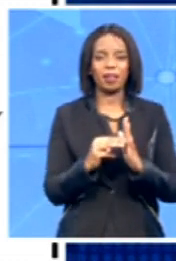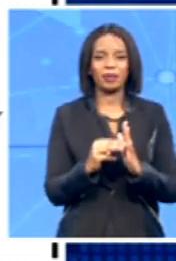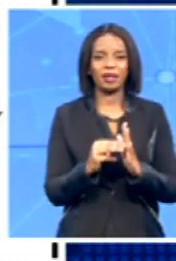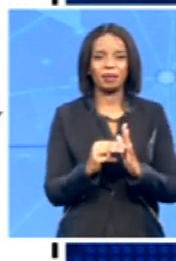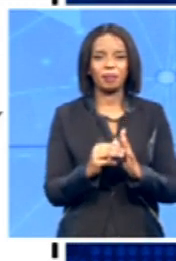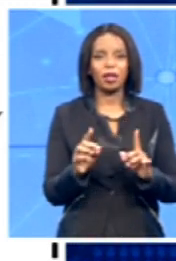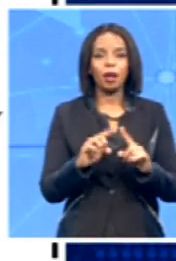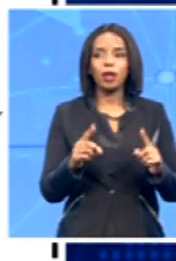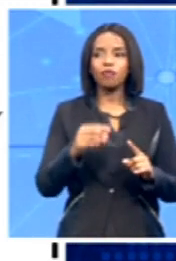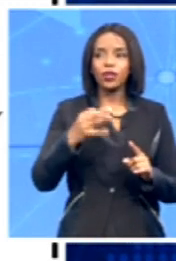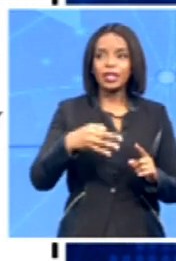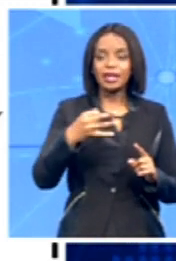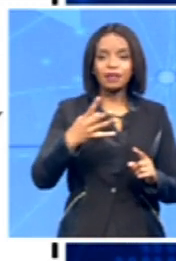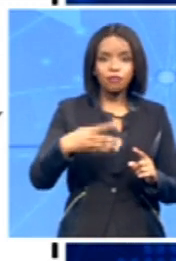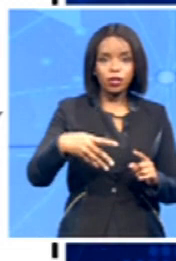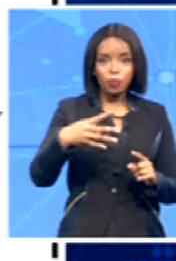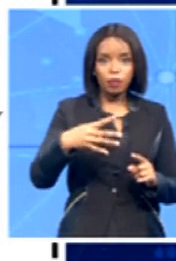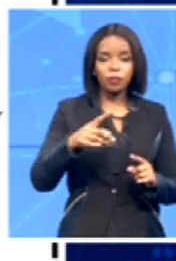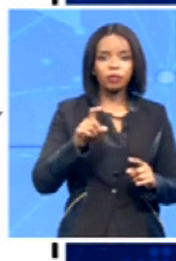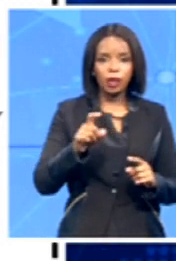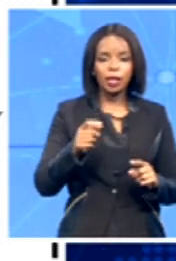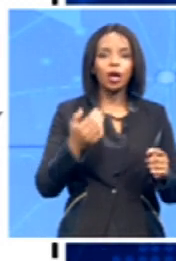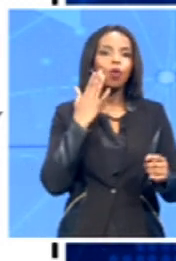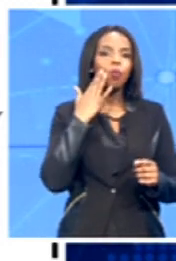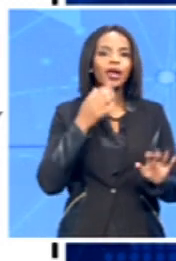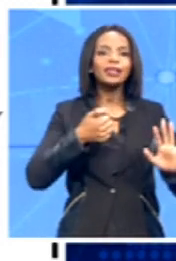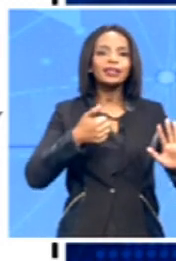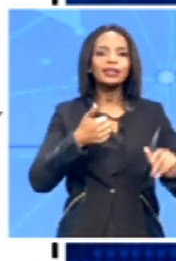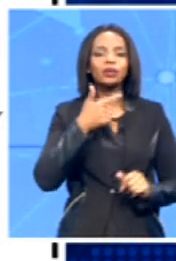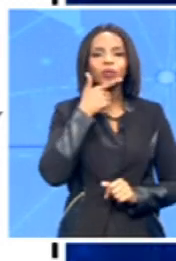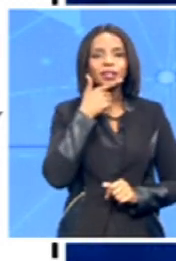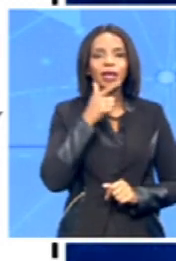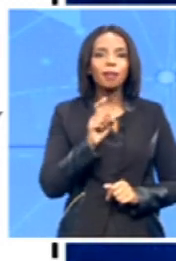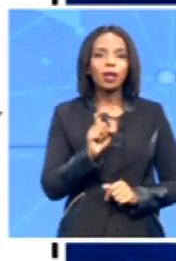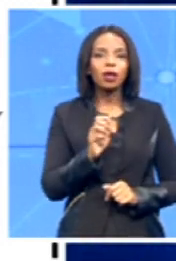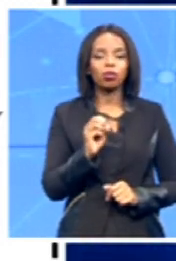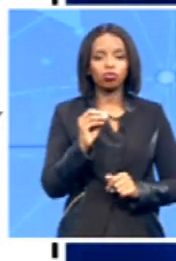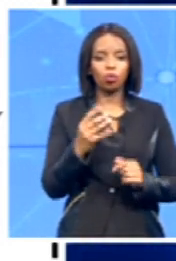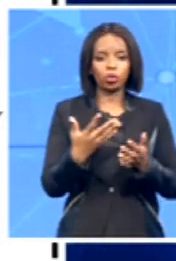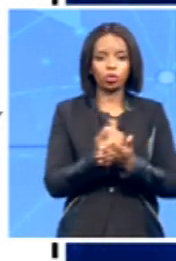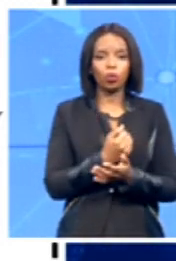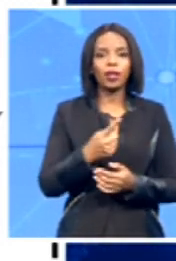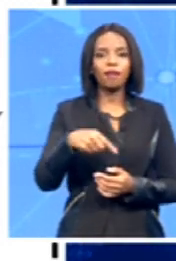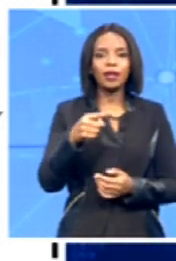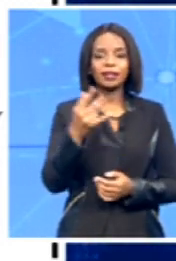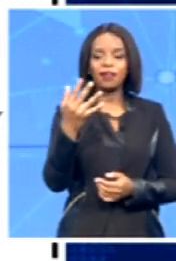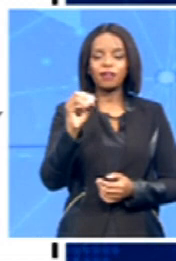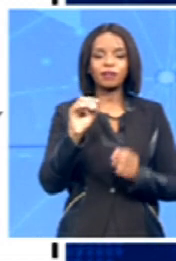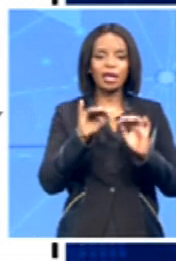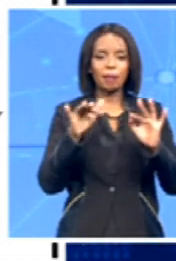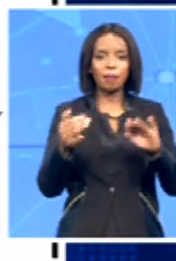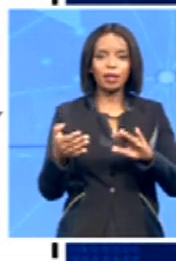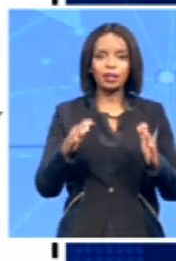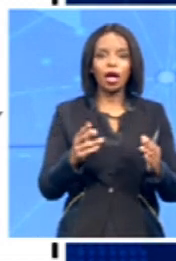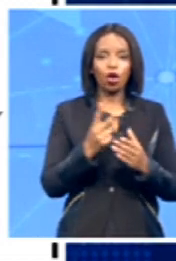6th of December onwards. So we took the first 50 deaths in both those two periods. We got 2 clinicians independently